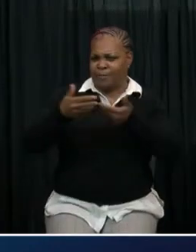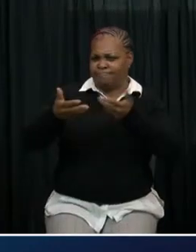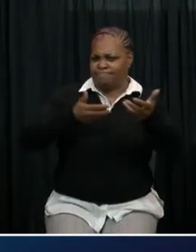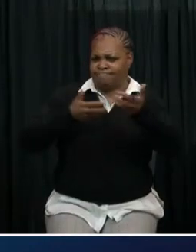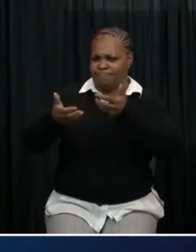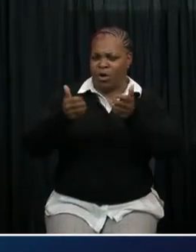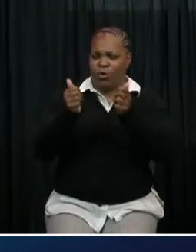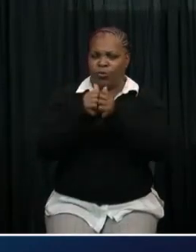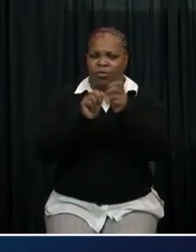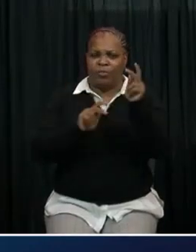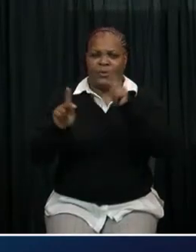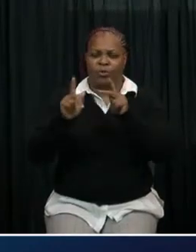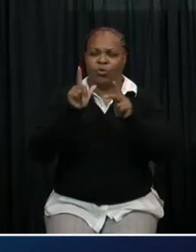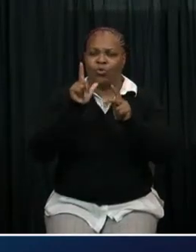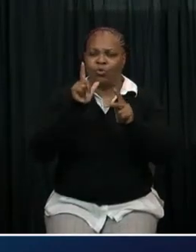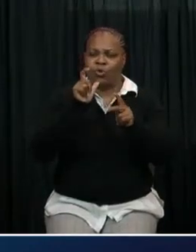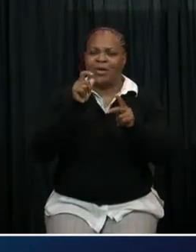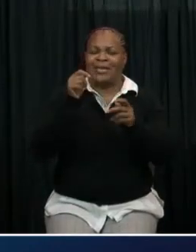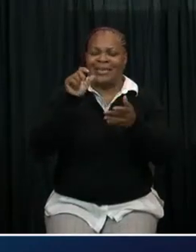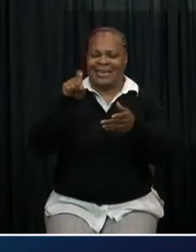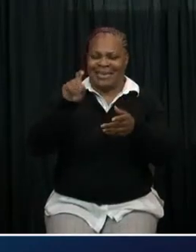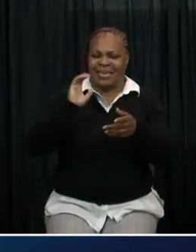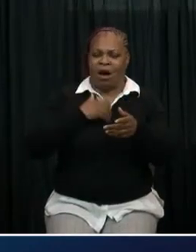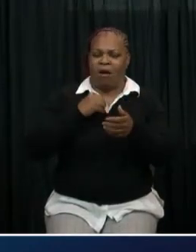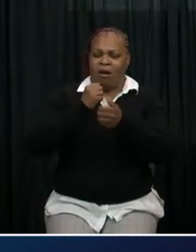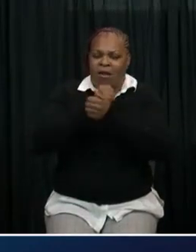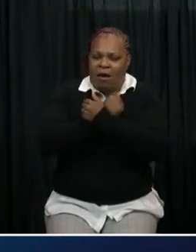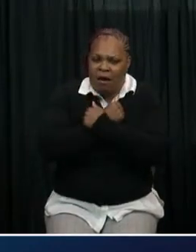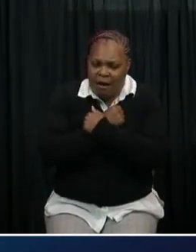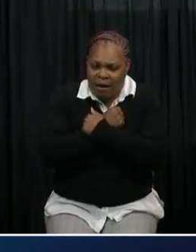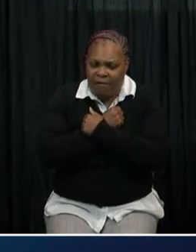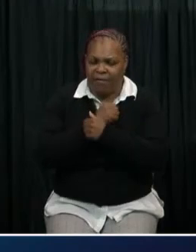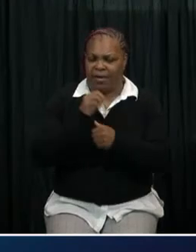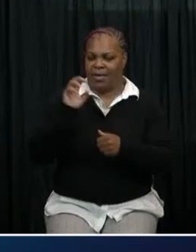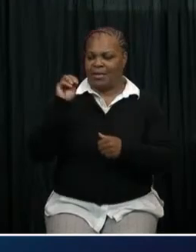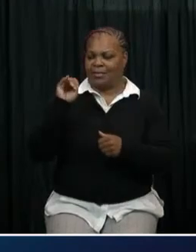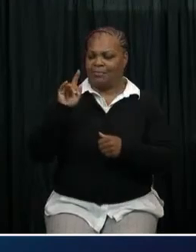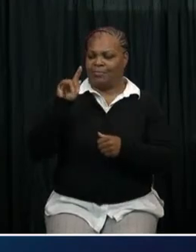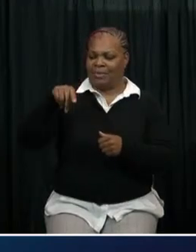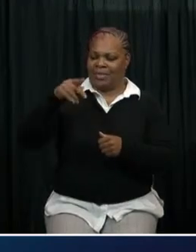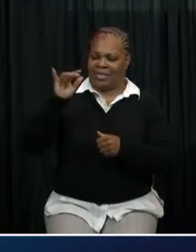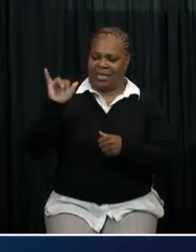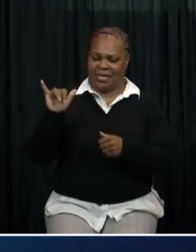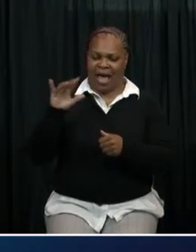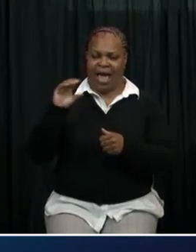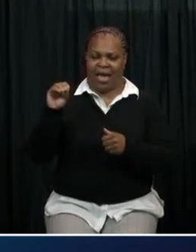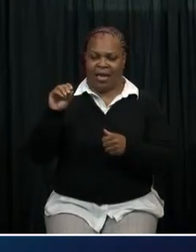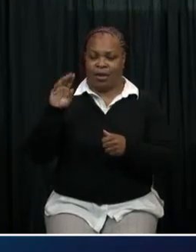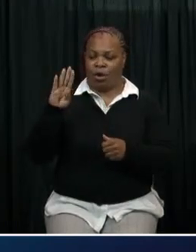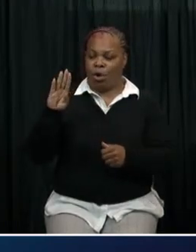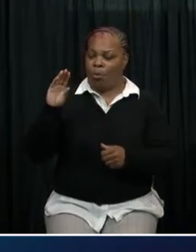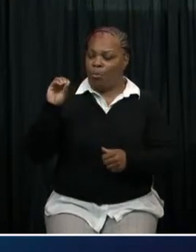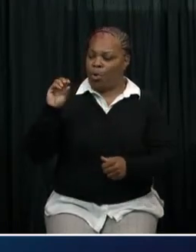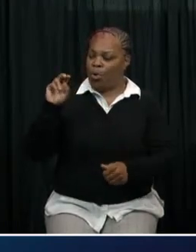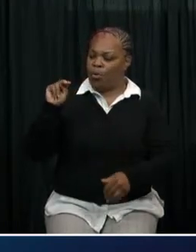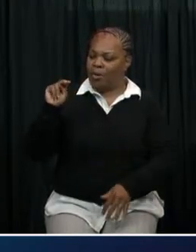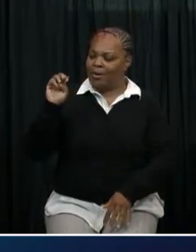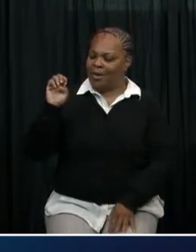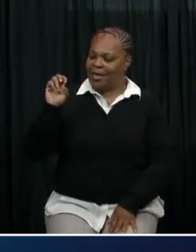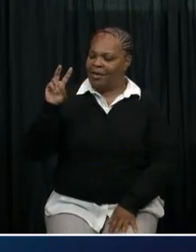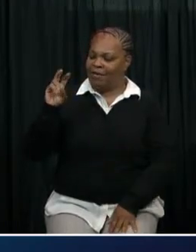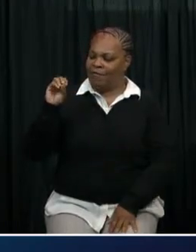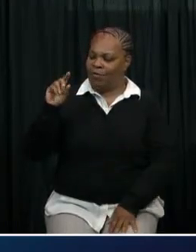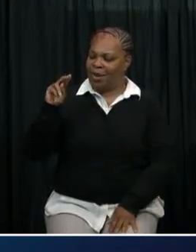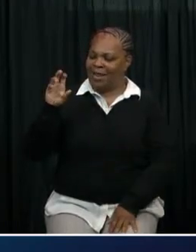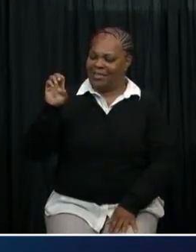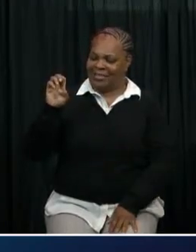our sympathy, love, and disinterested benevolence. This is God's test of our